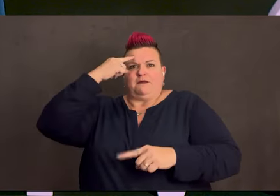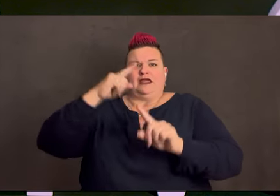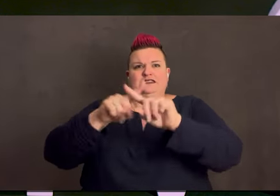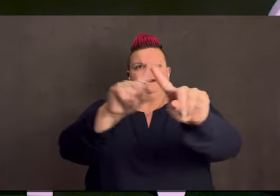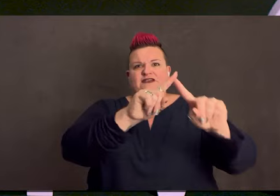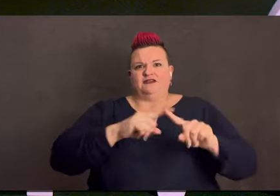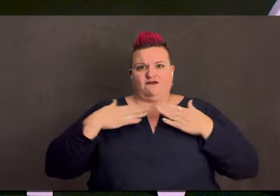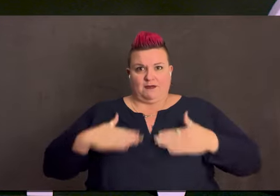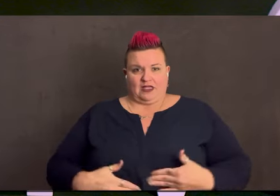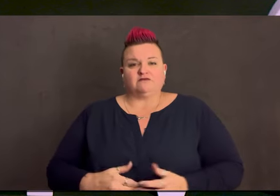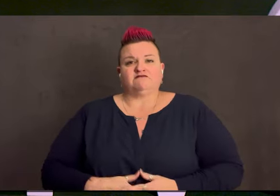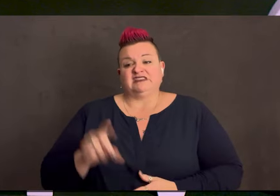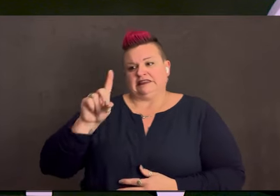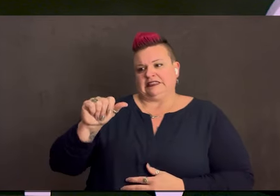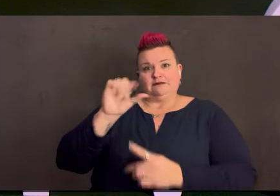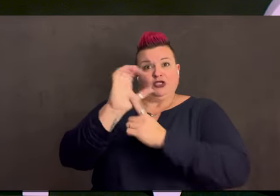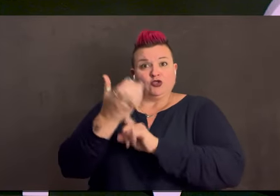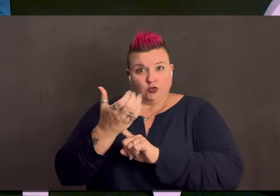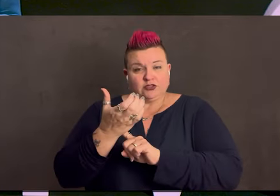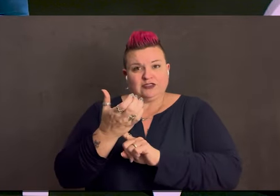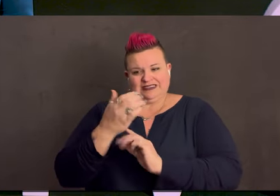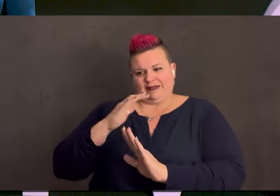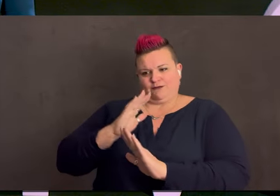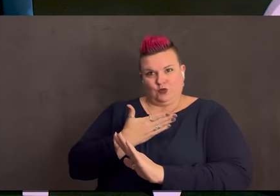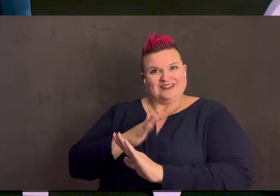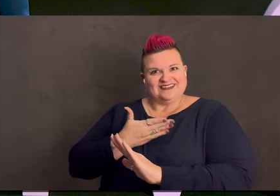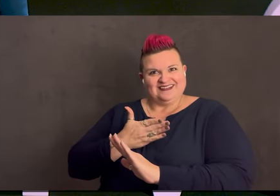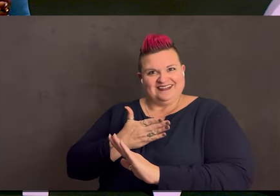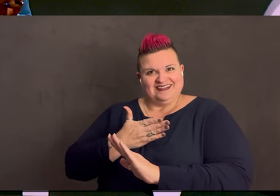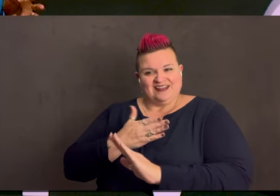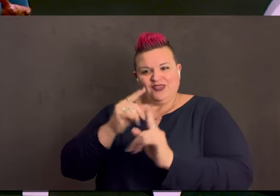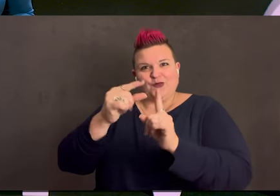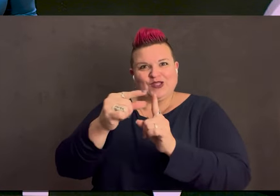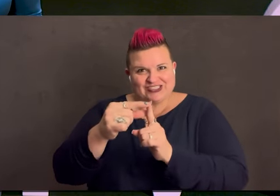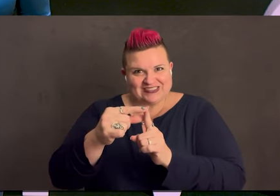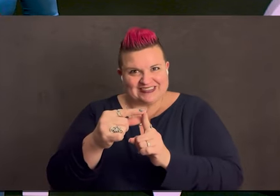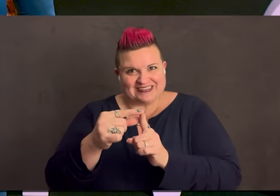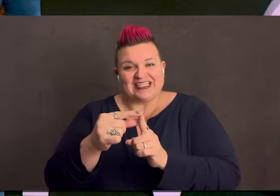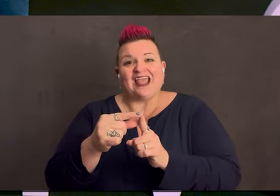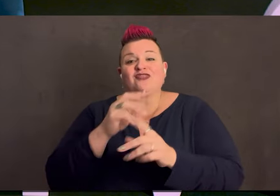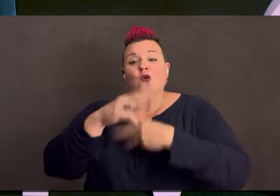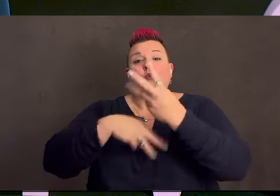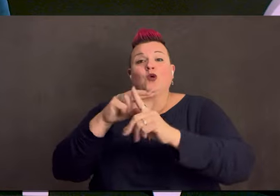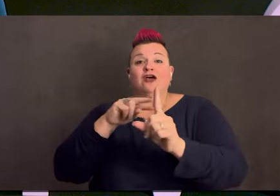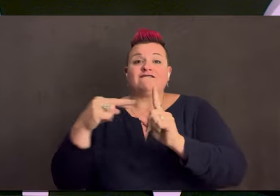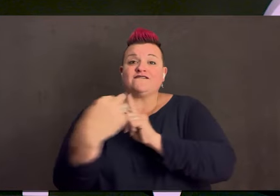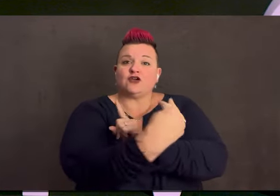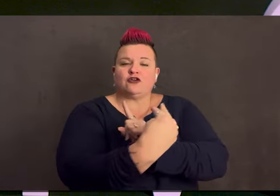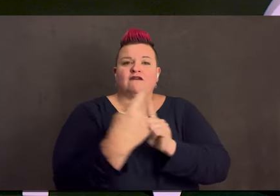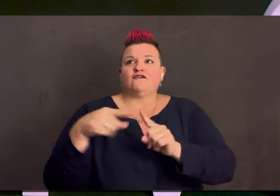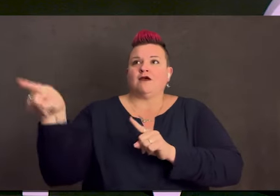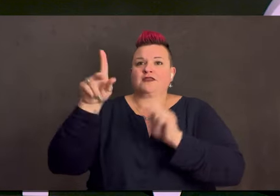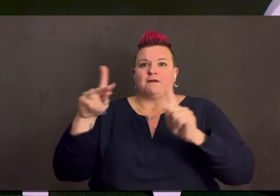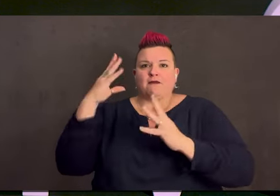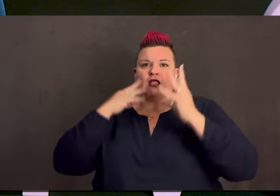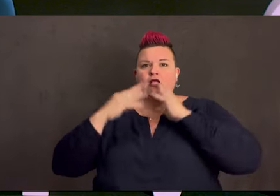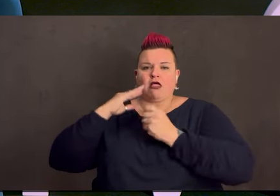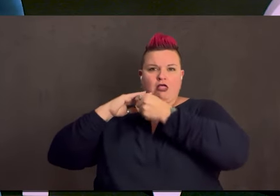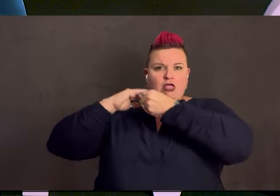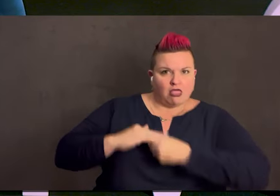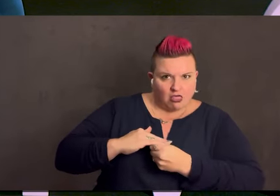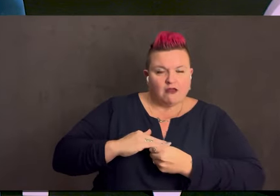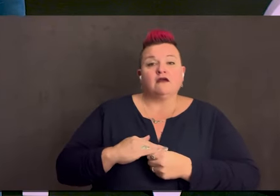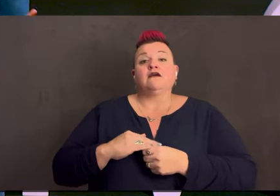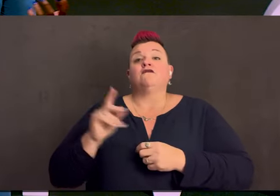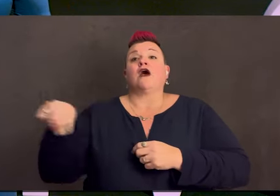bodies. Disability culture is the music, words, and worldviews that come from the oppression that we